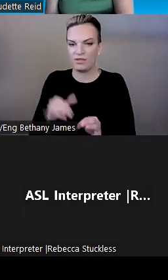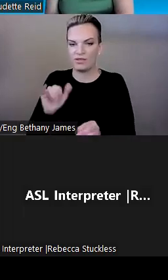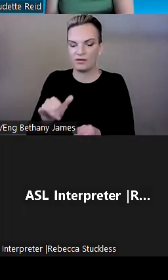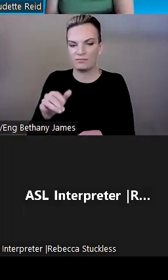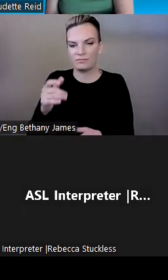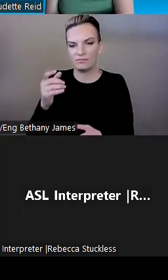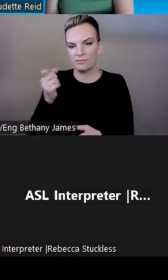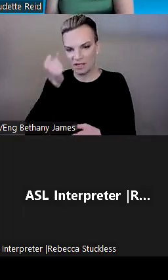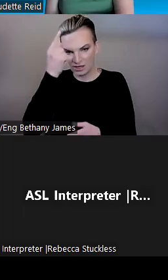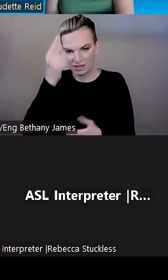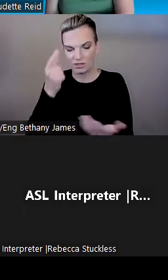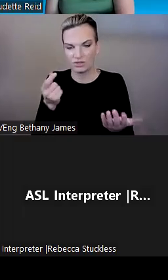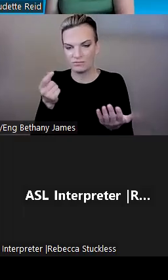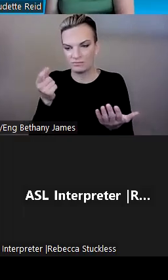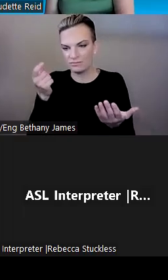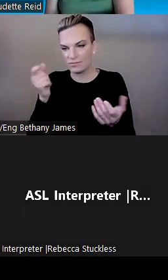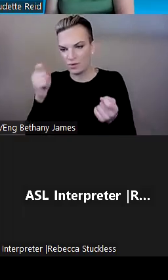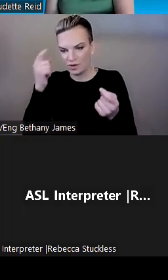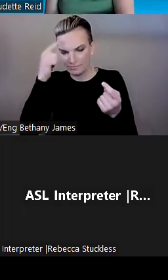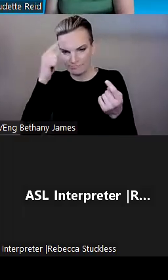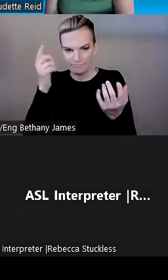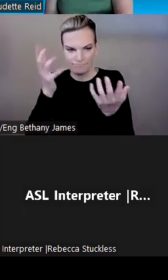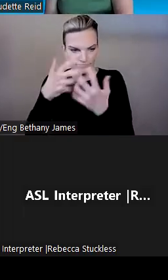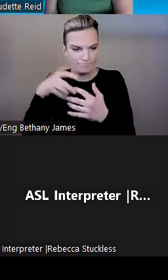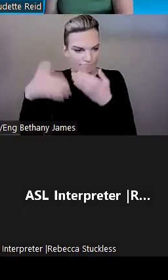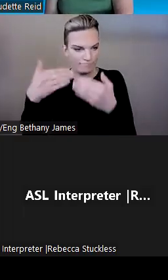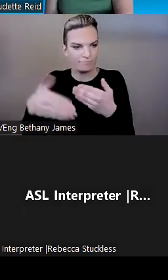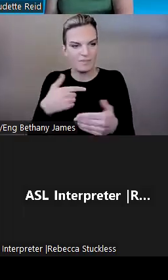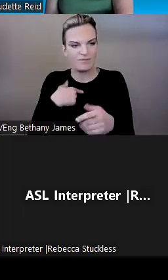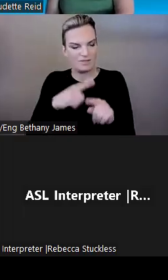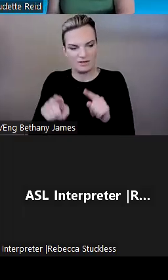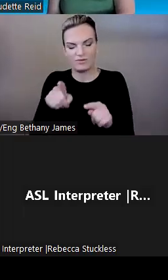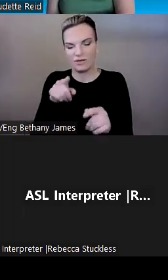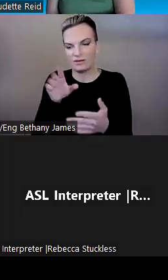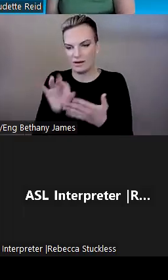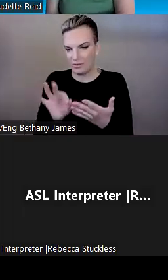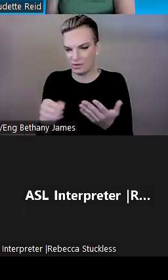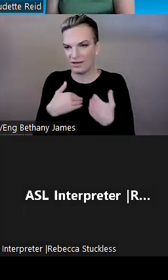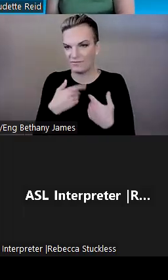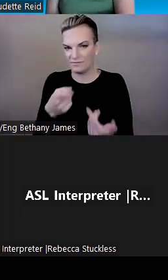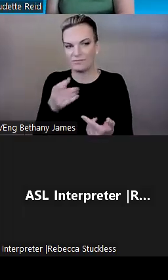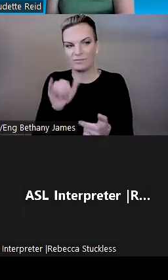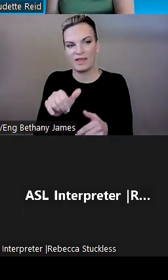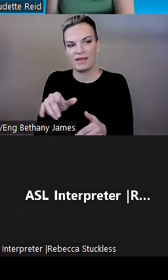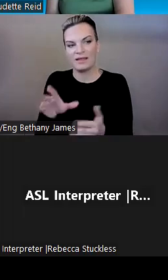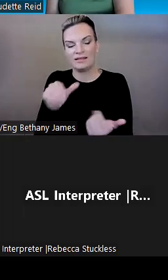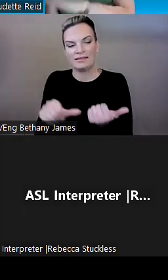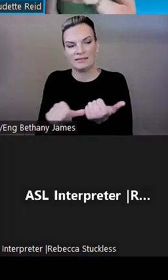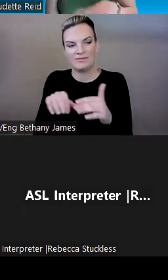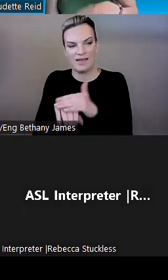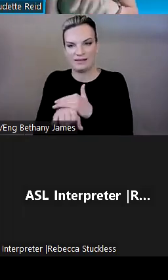also apps that are available. Assistive access is probably the most exciting